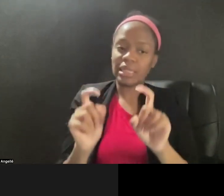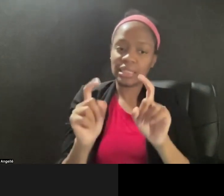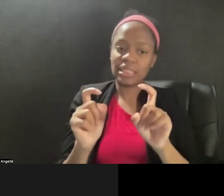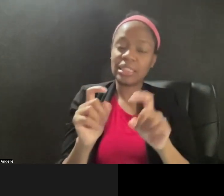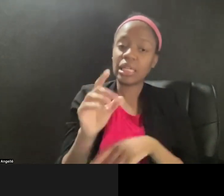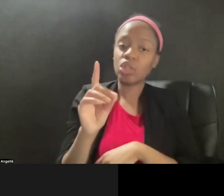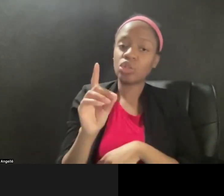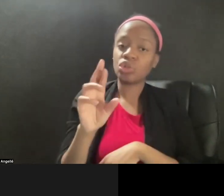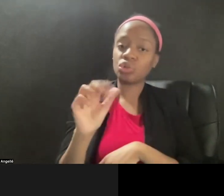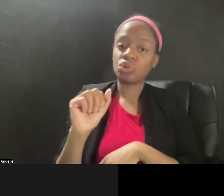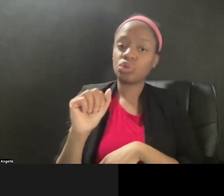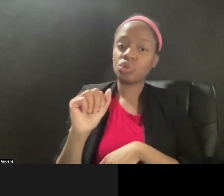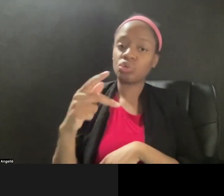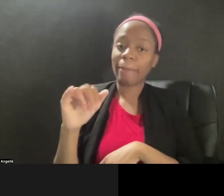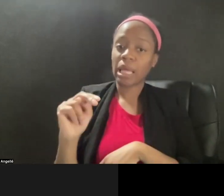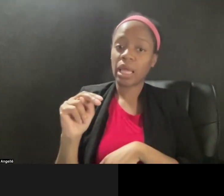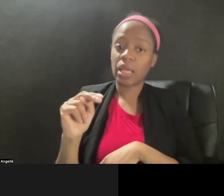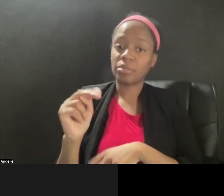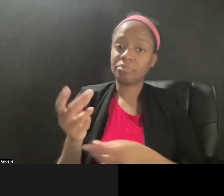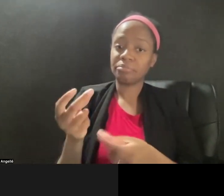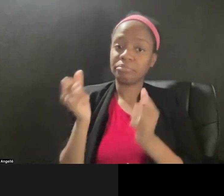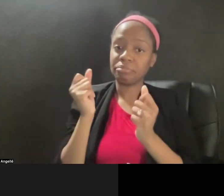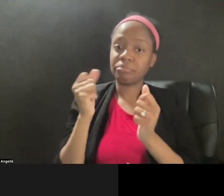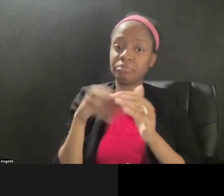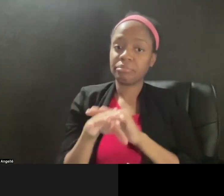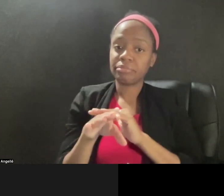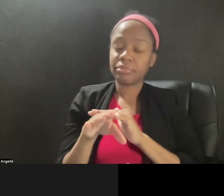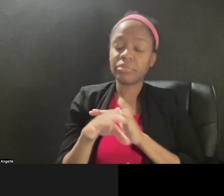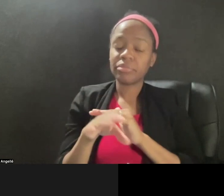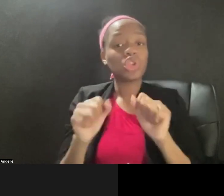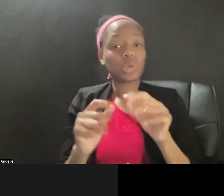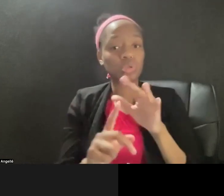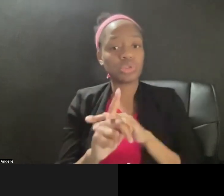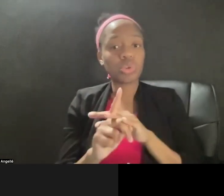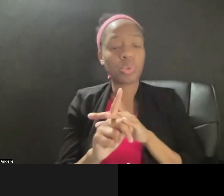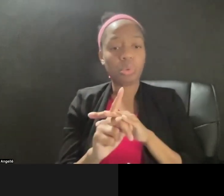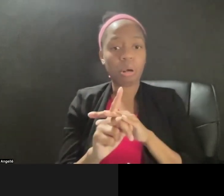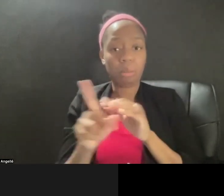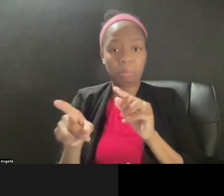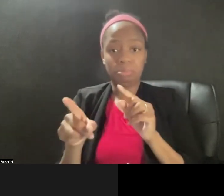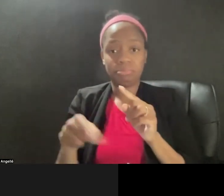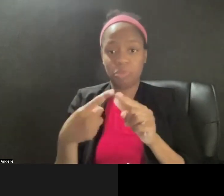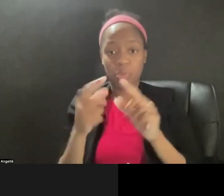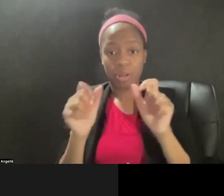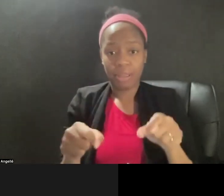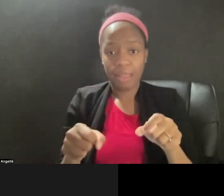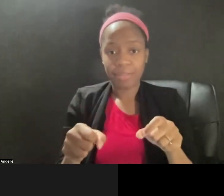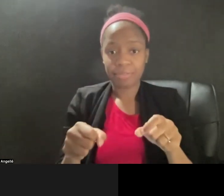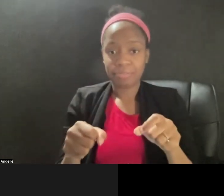model. So if you want to, you show up when you can, as you can.